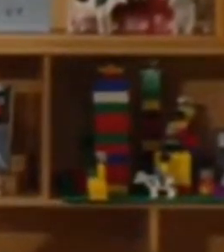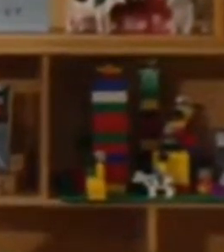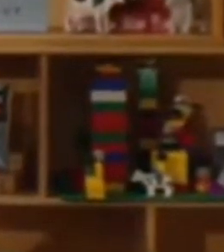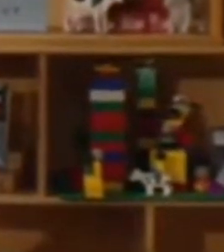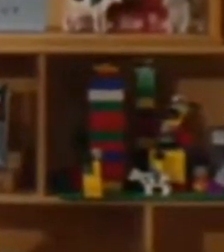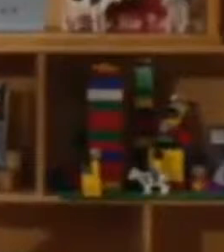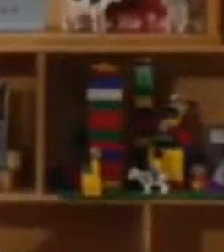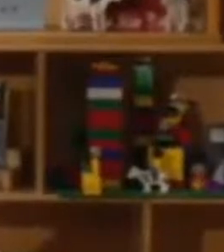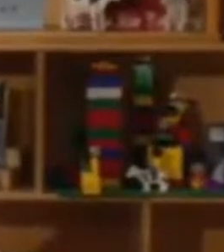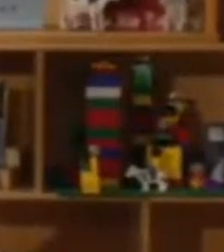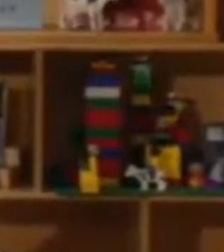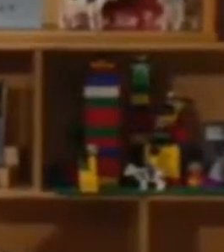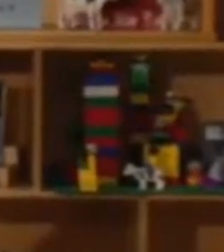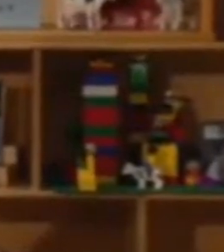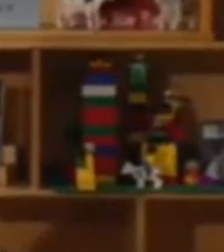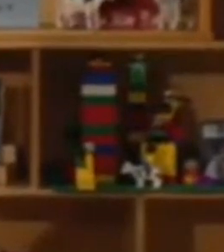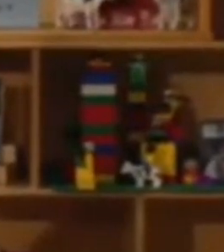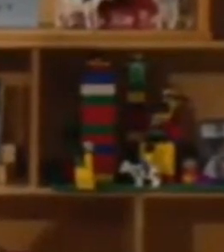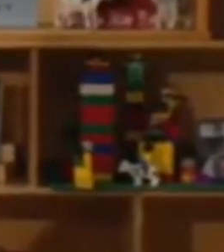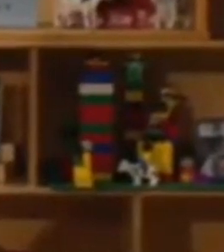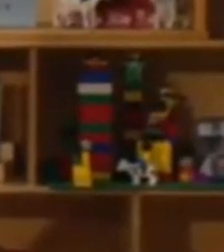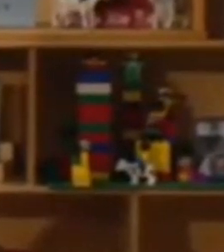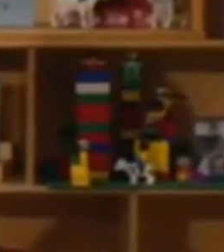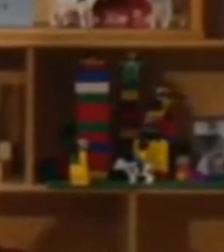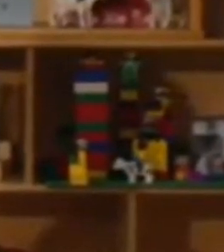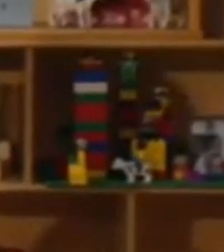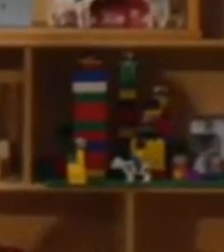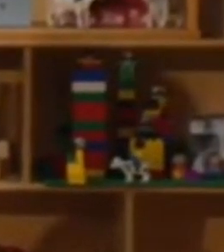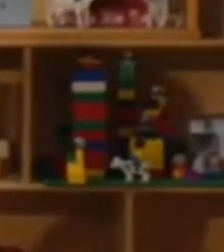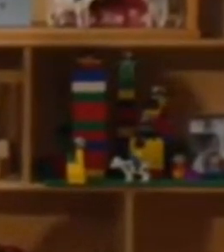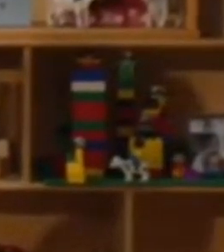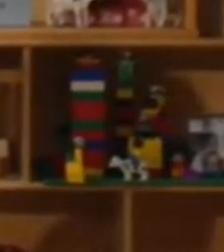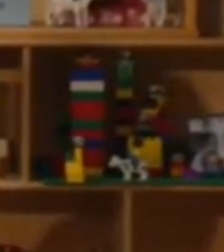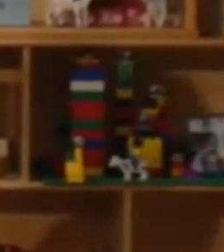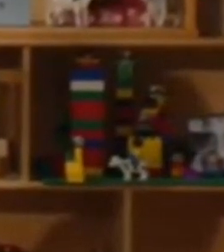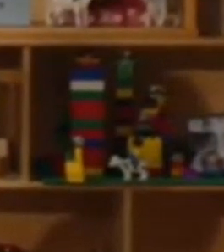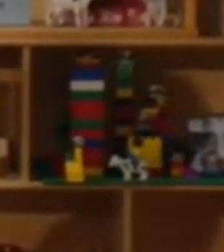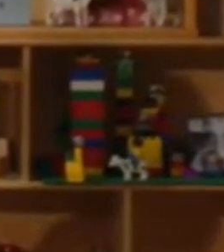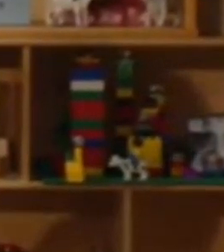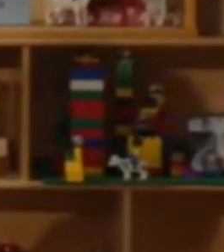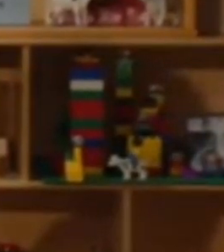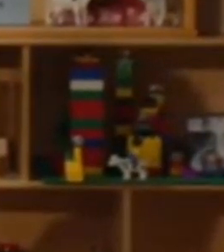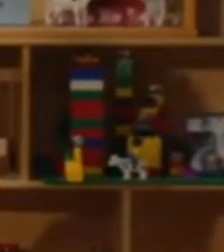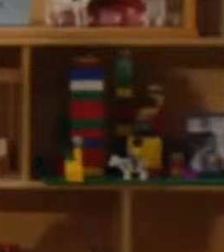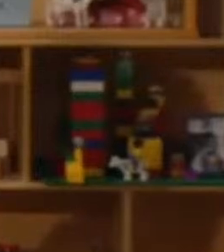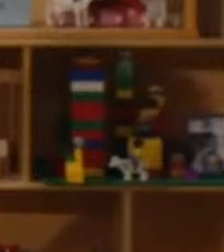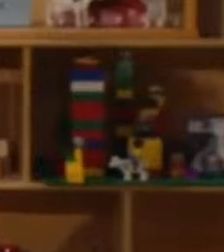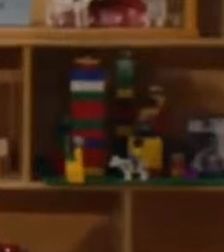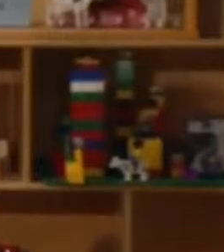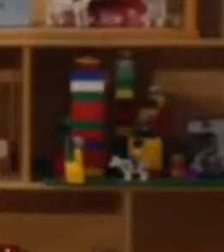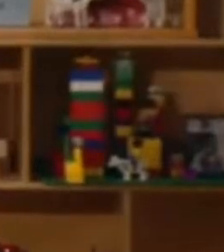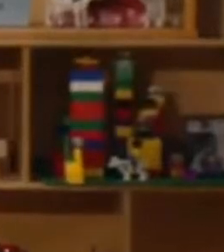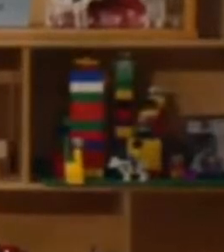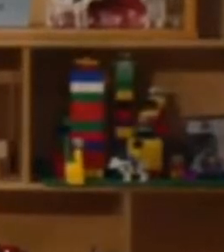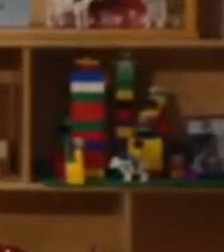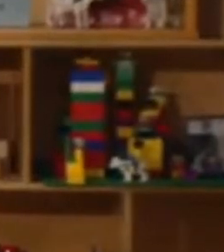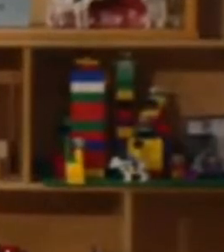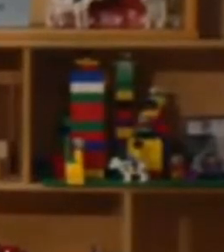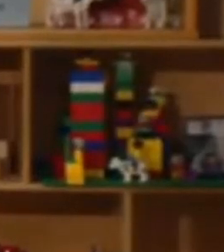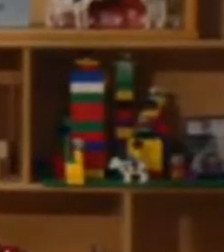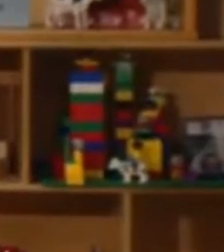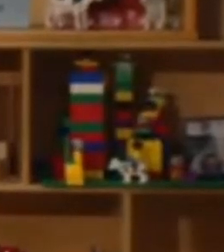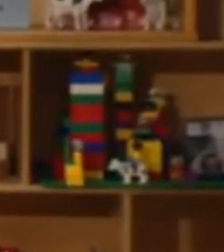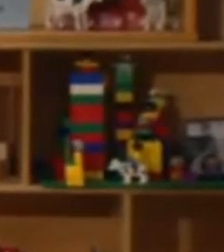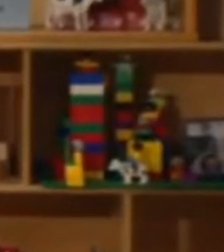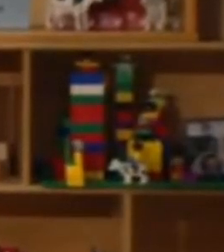now. I'm a president. But all kidding aside, I don't think we should punish anybody, but just pay your